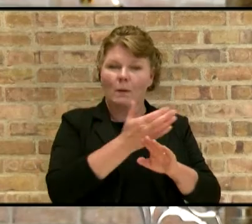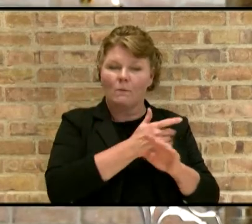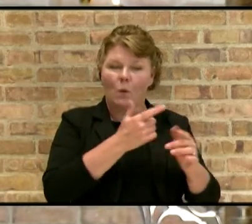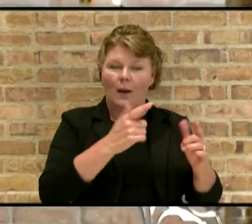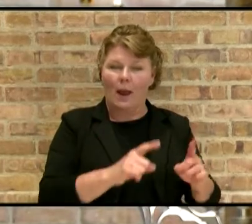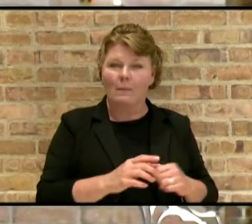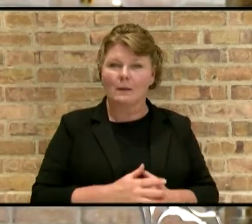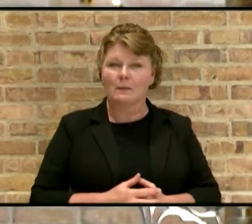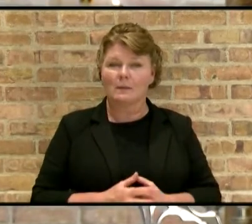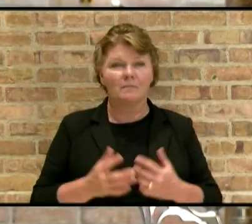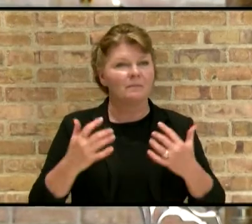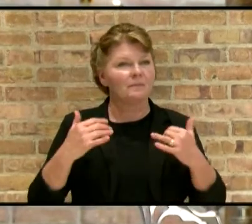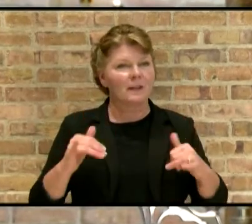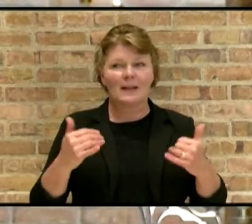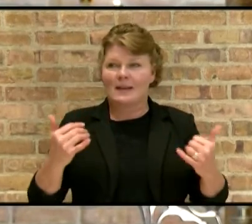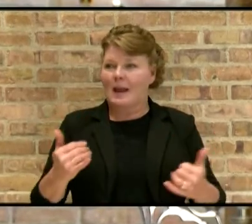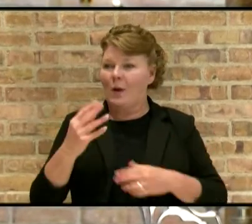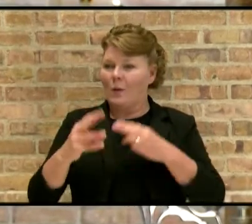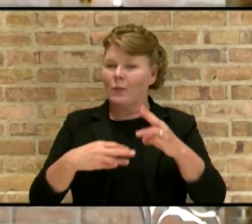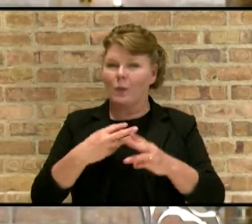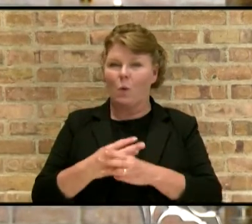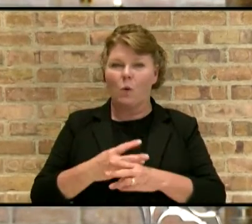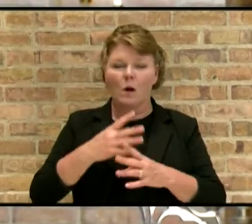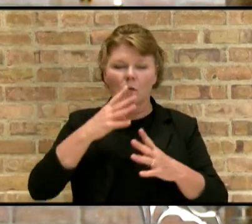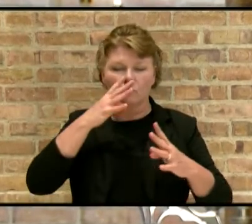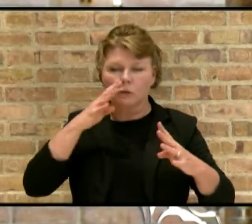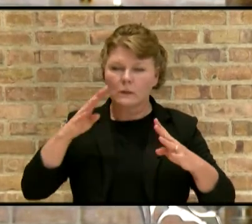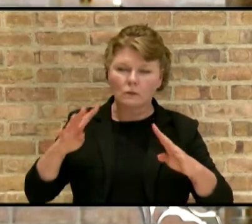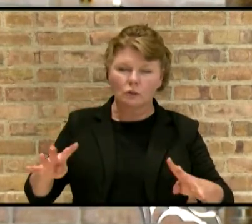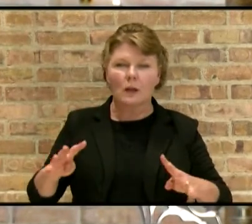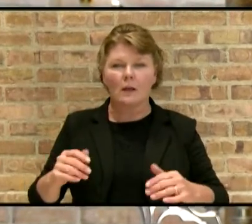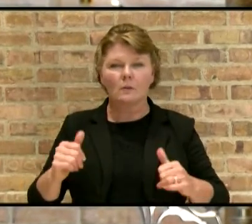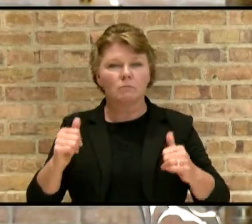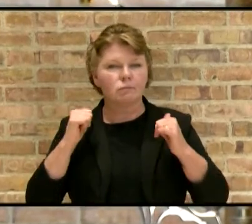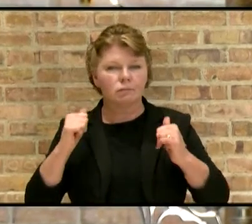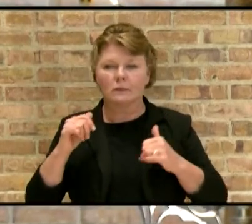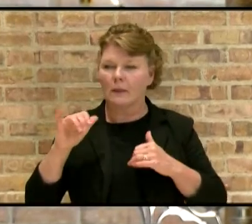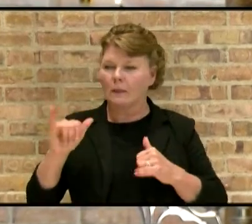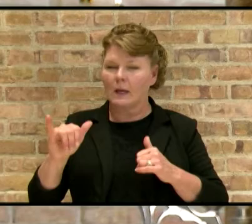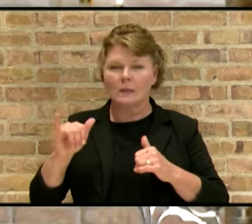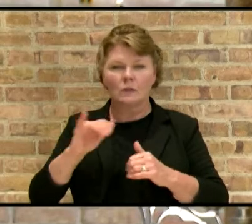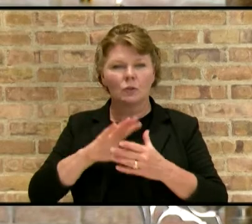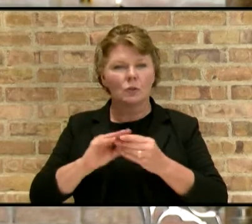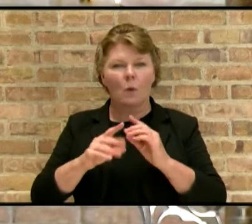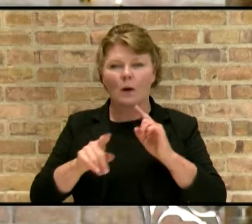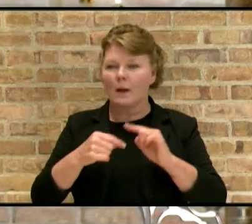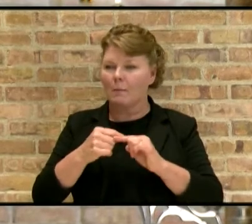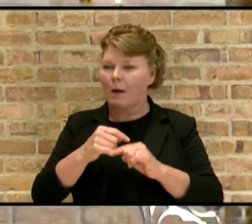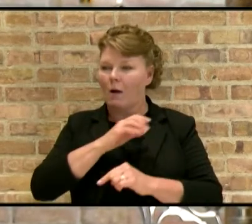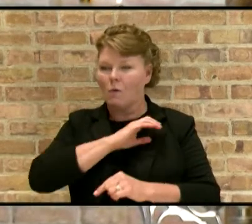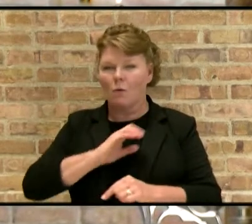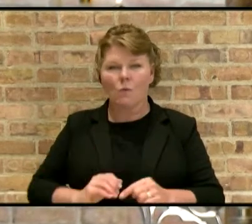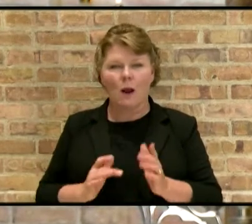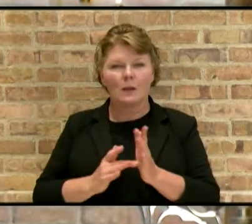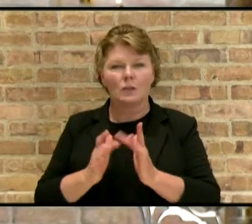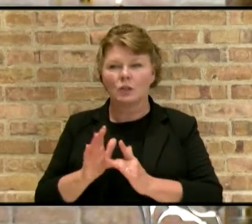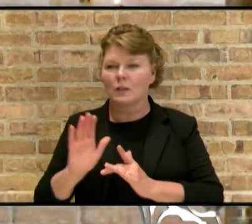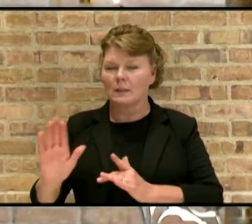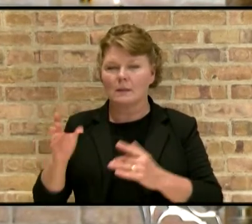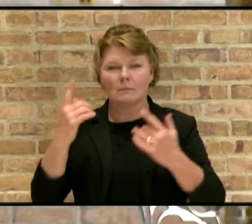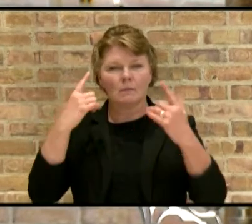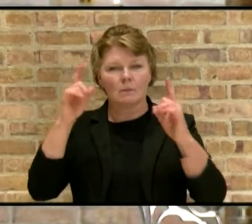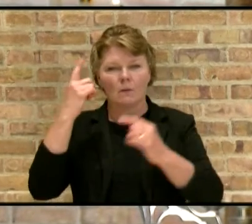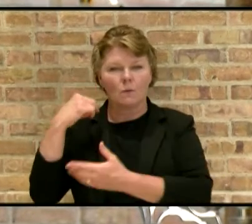world ignores and rejects this wonderful story of what Christ Jesus has done for them. Like Mary